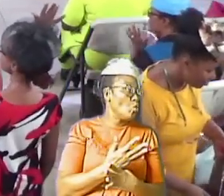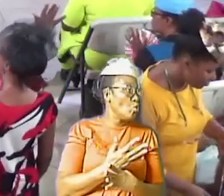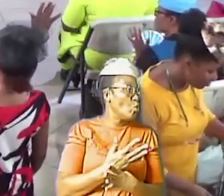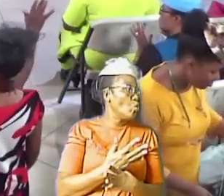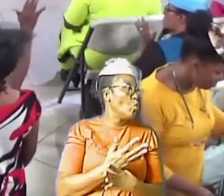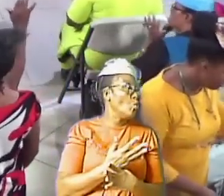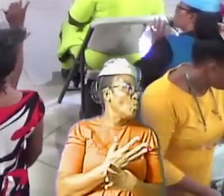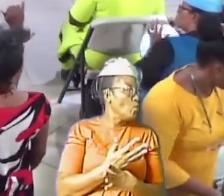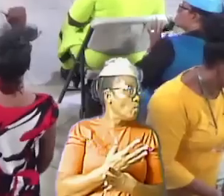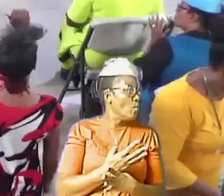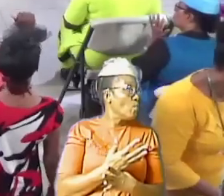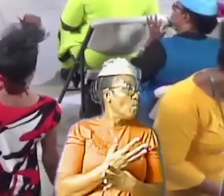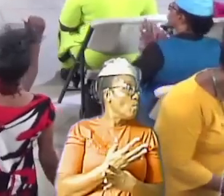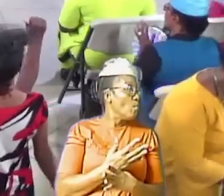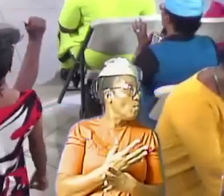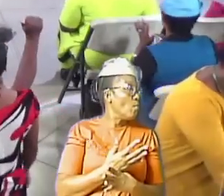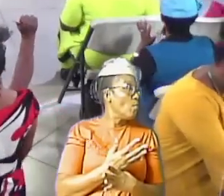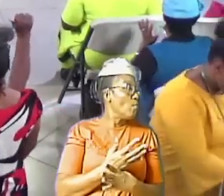safely through.